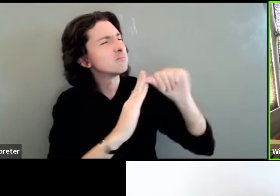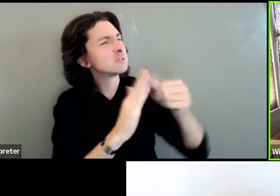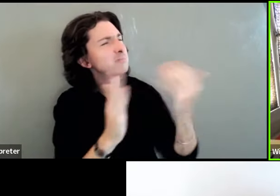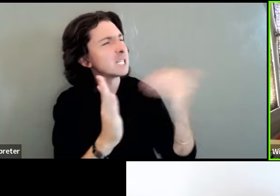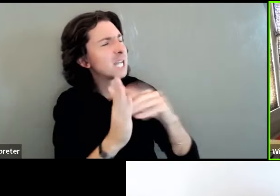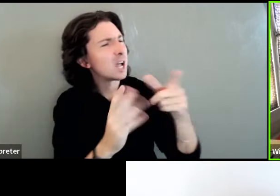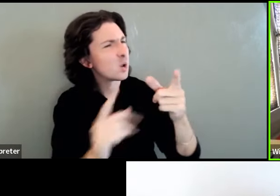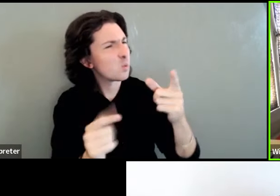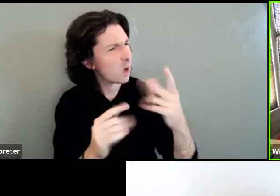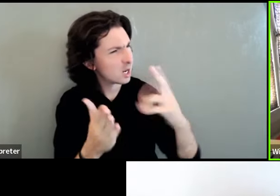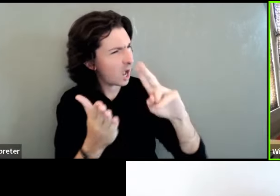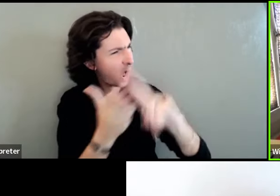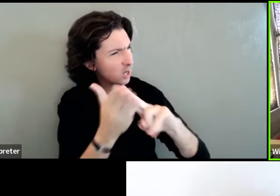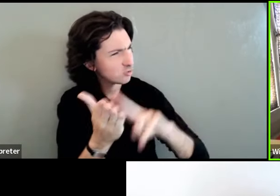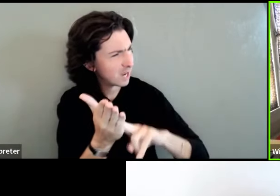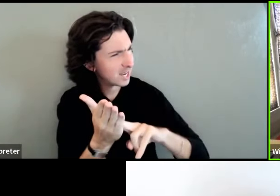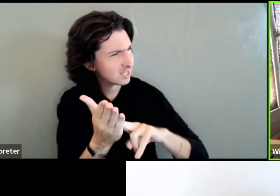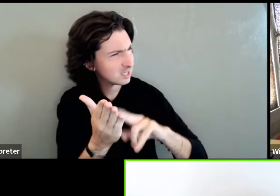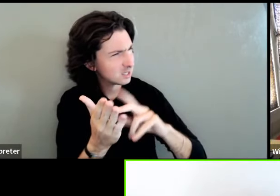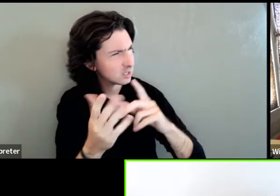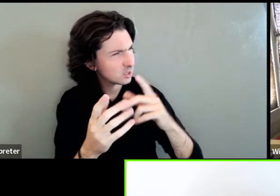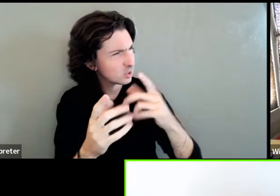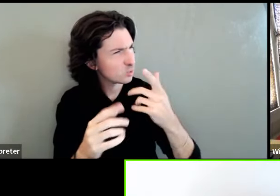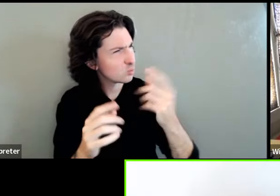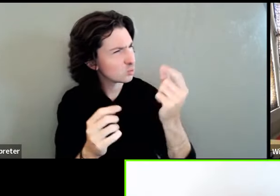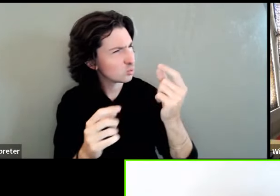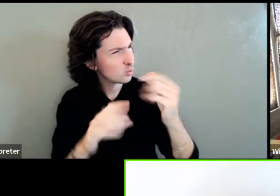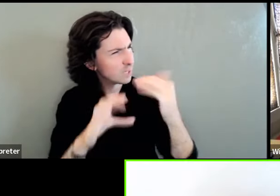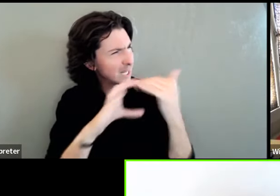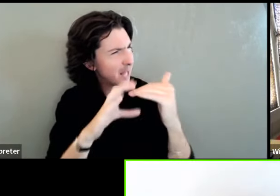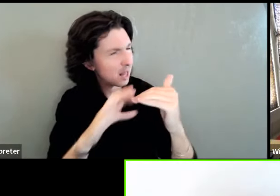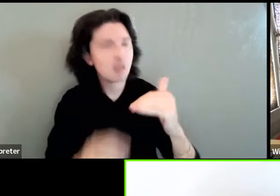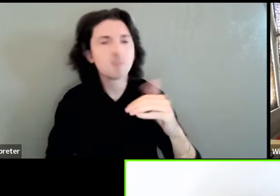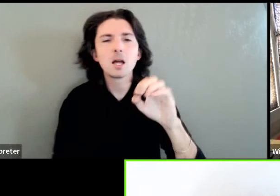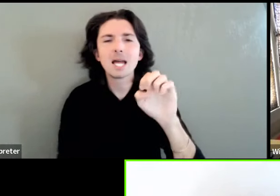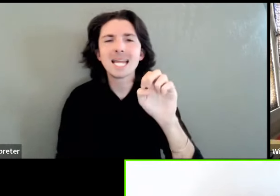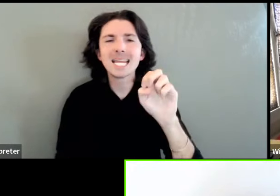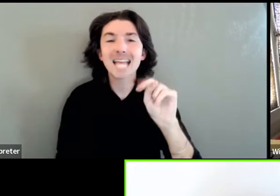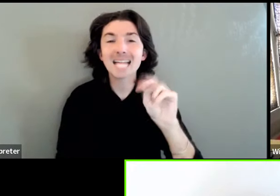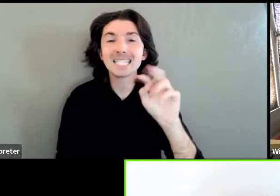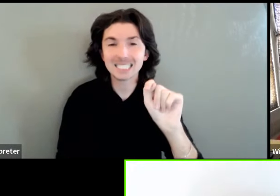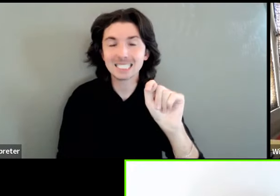contracts@sagaftra.org. Is that correct? ENT contracts. And Is put that an right? info at the end. So